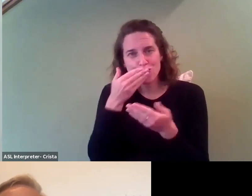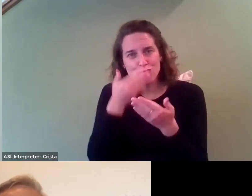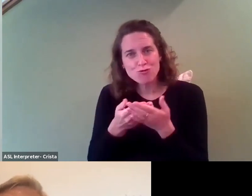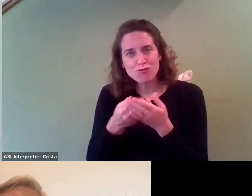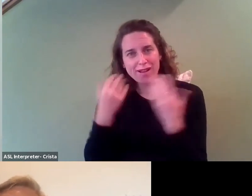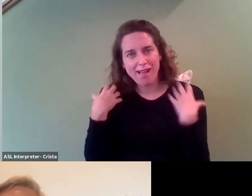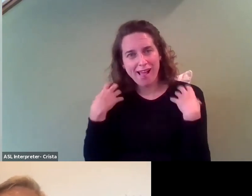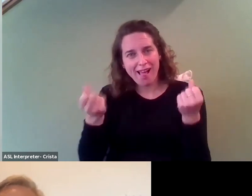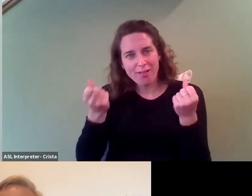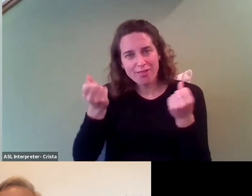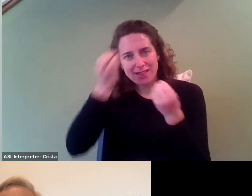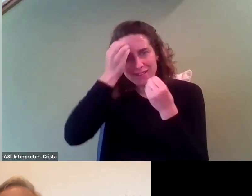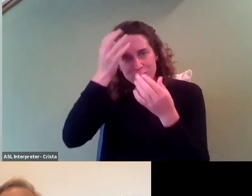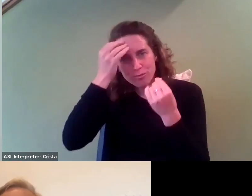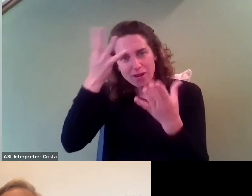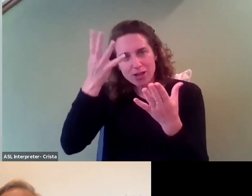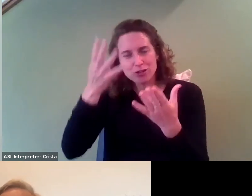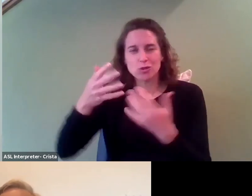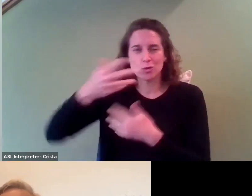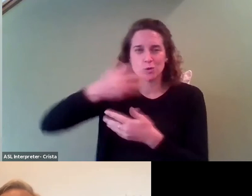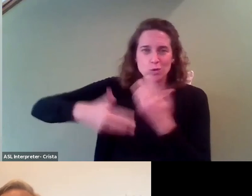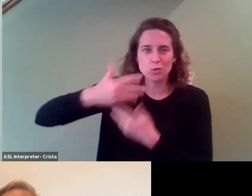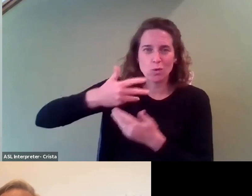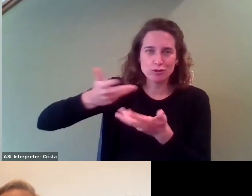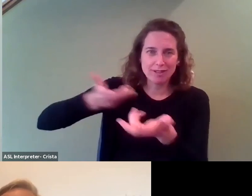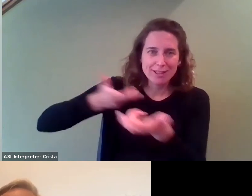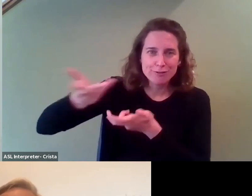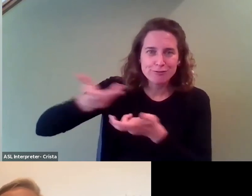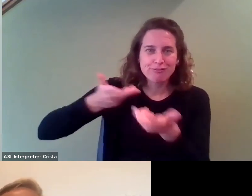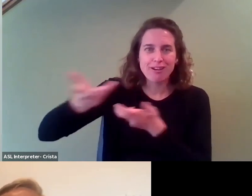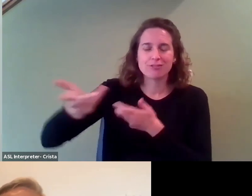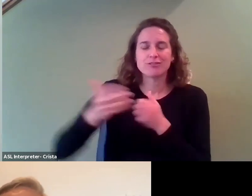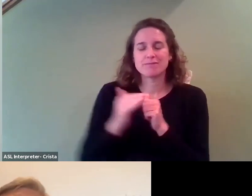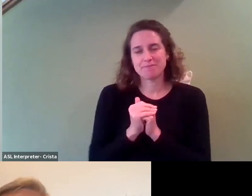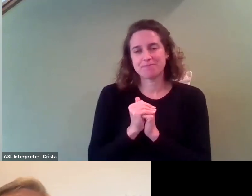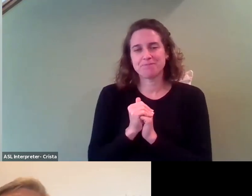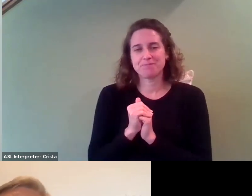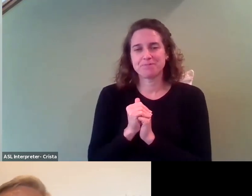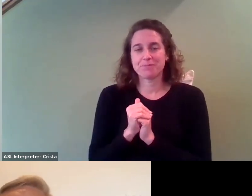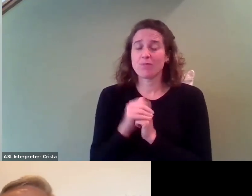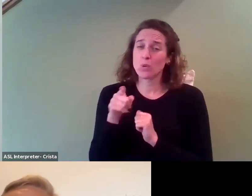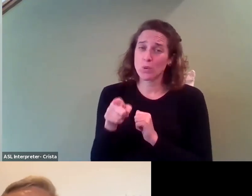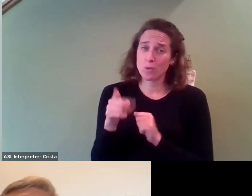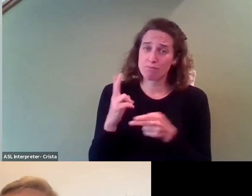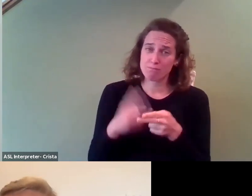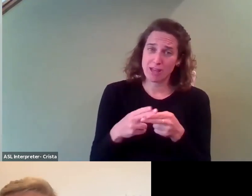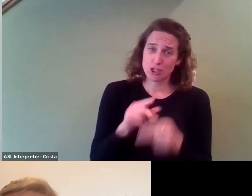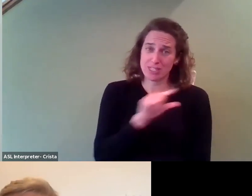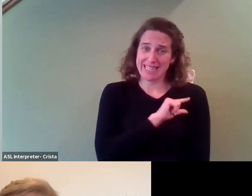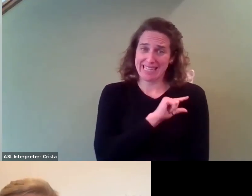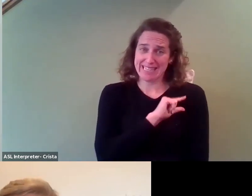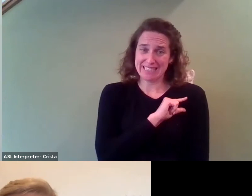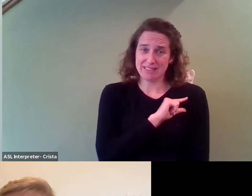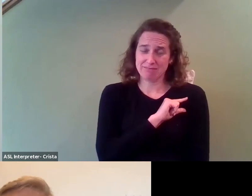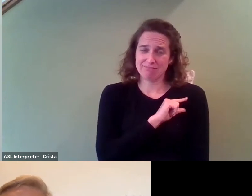of social interaction. And ultimately, you talked about guilt. We've got to put our parental